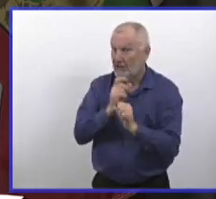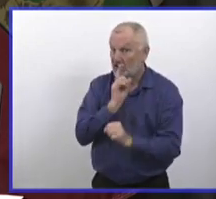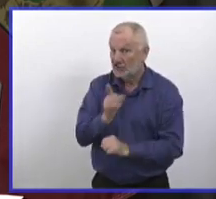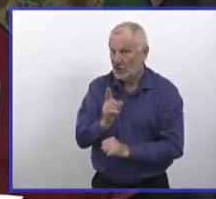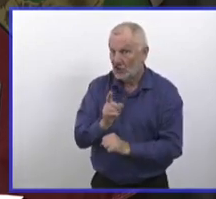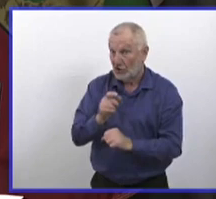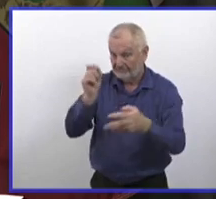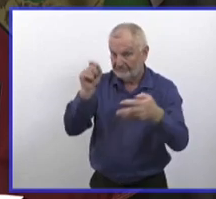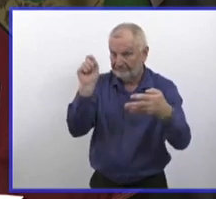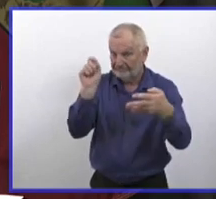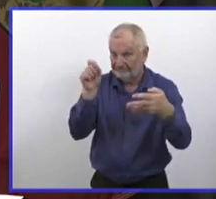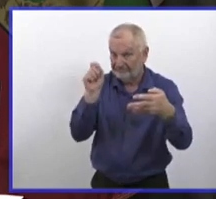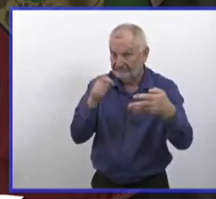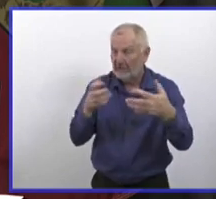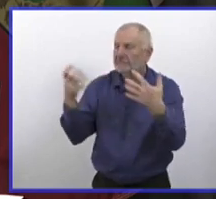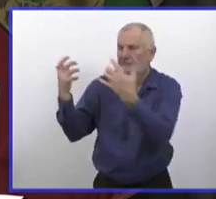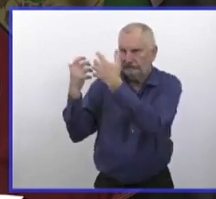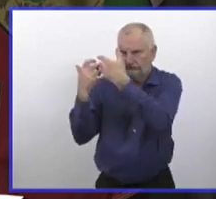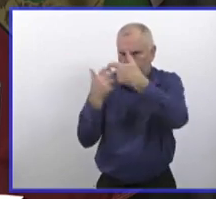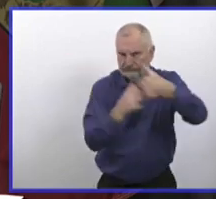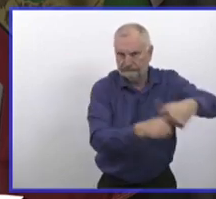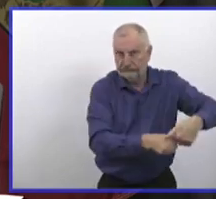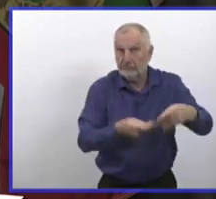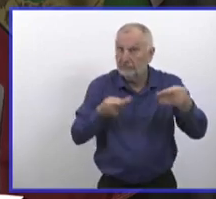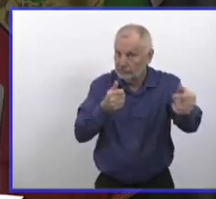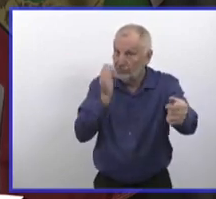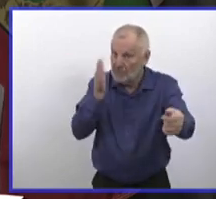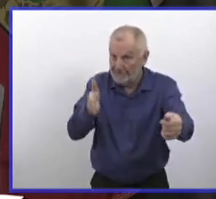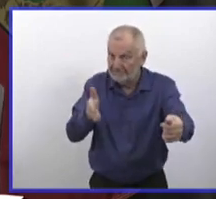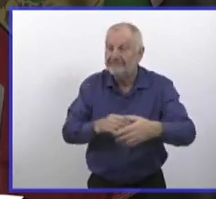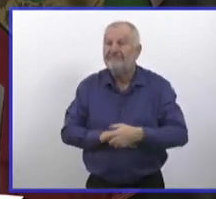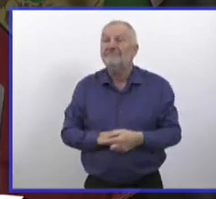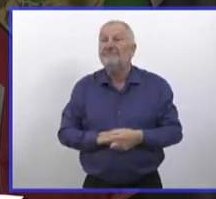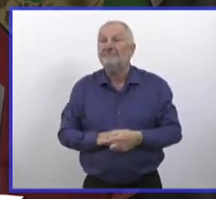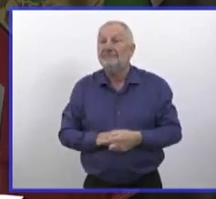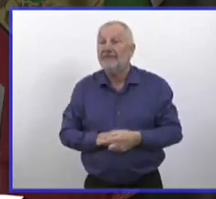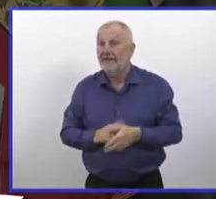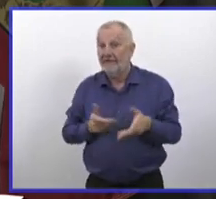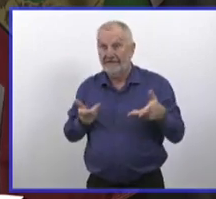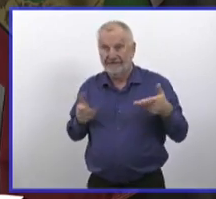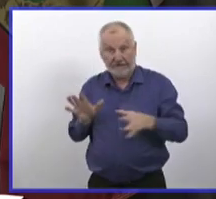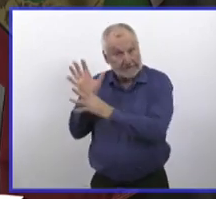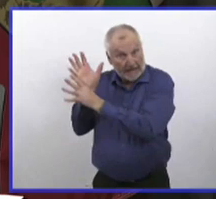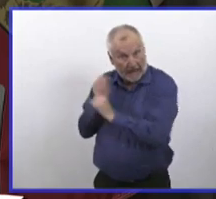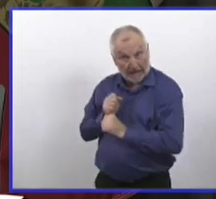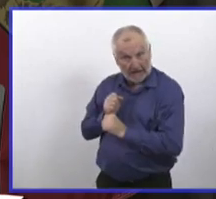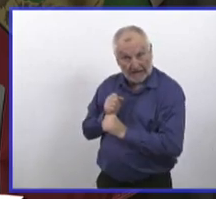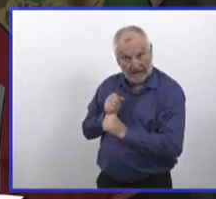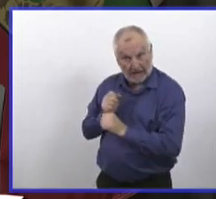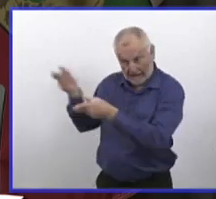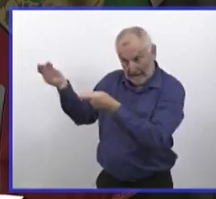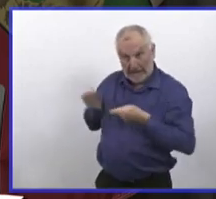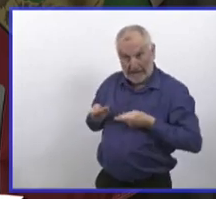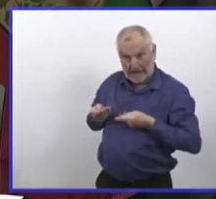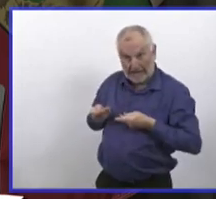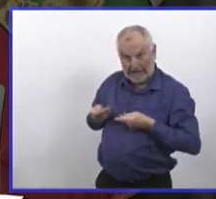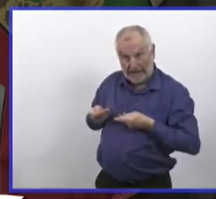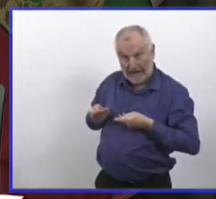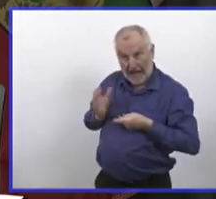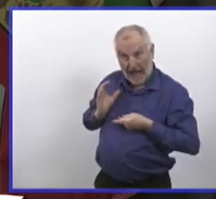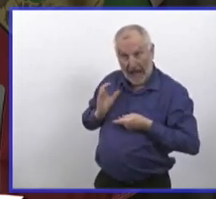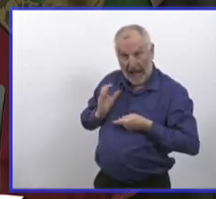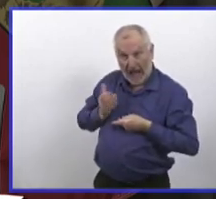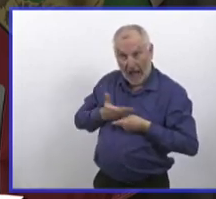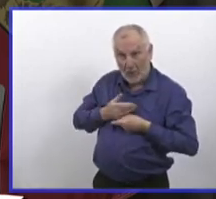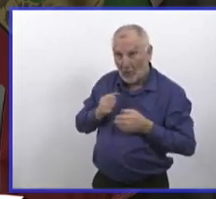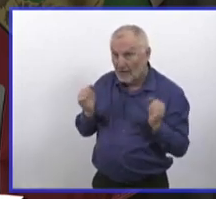So as those trays came in, we released them into our fridges. One of the first things that we did was